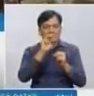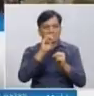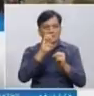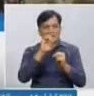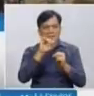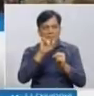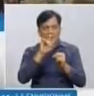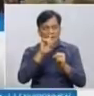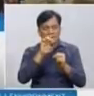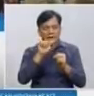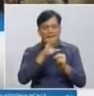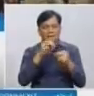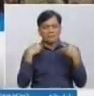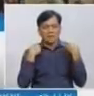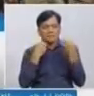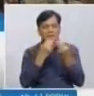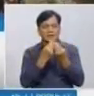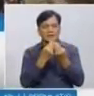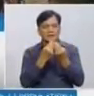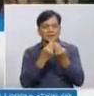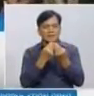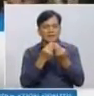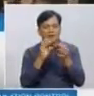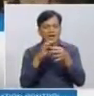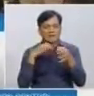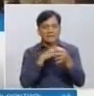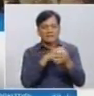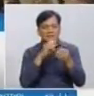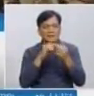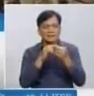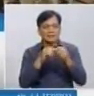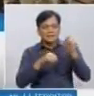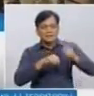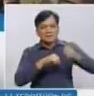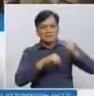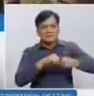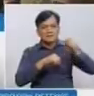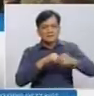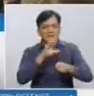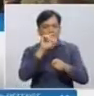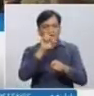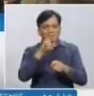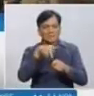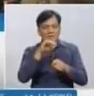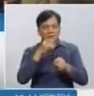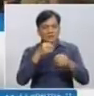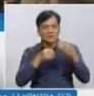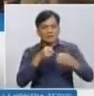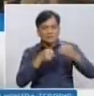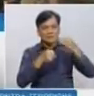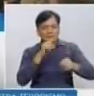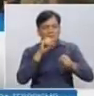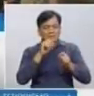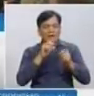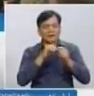Medaldia, and the members of the Cabinet, Acting Chief Justice Antonio Carpio, and the